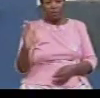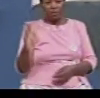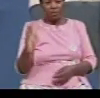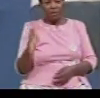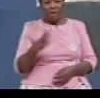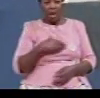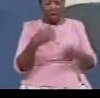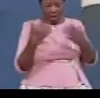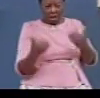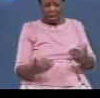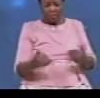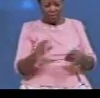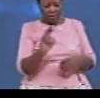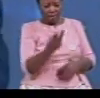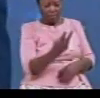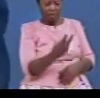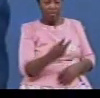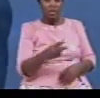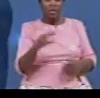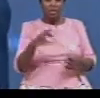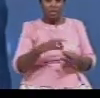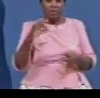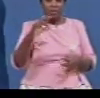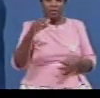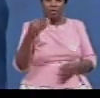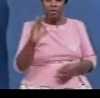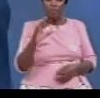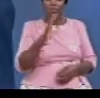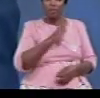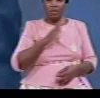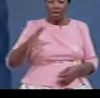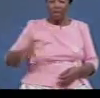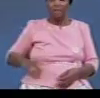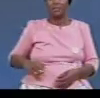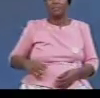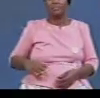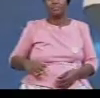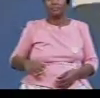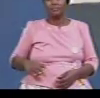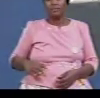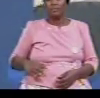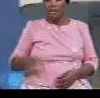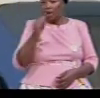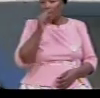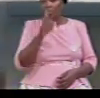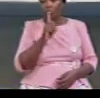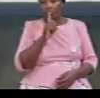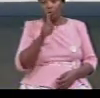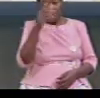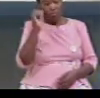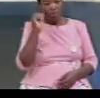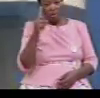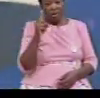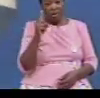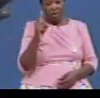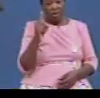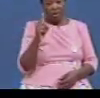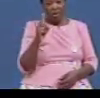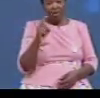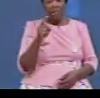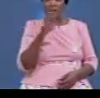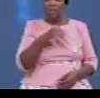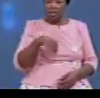now second, Spirit of Christ. I'm sure you understand, it's still